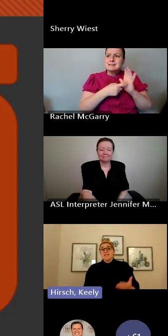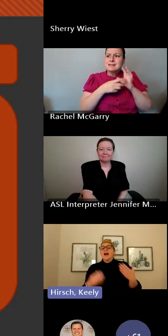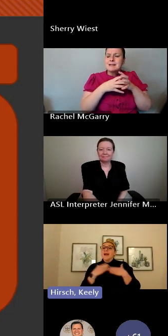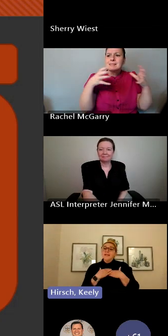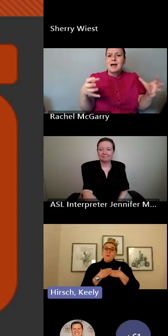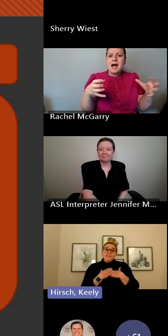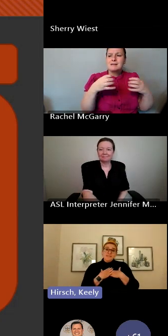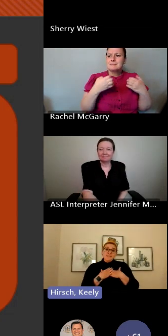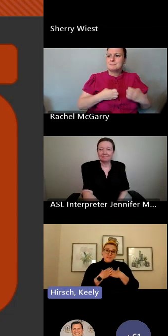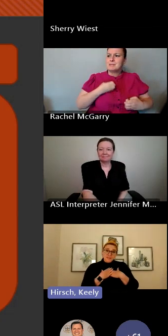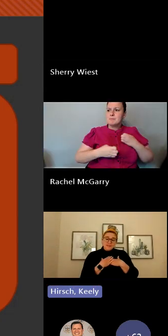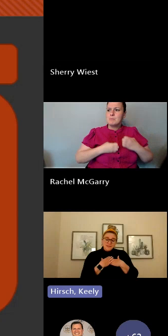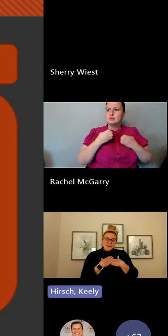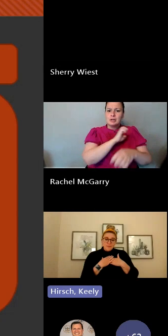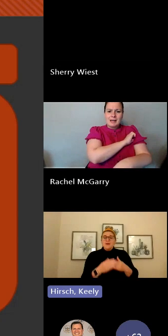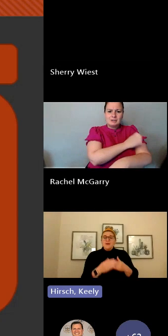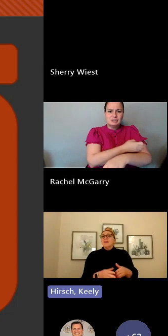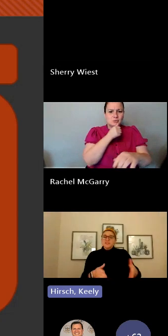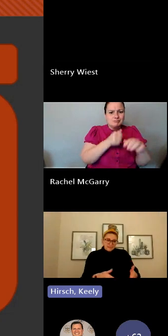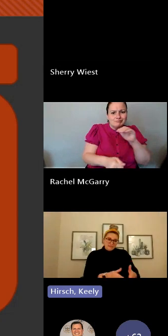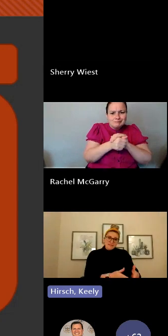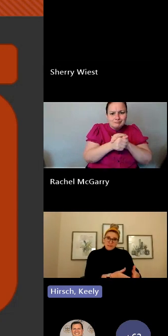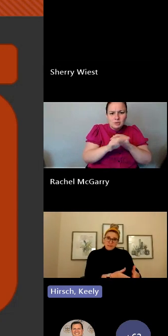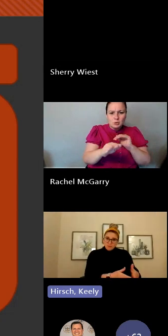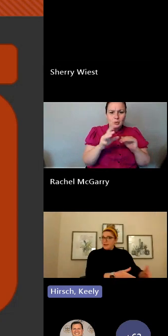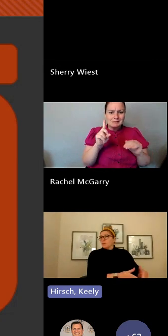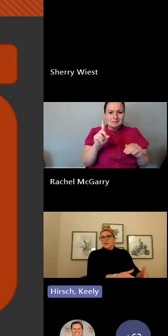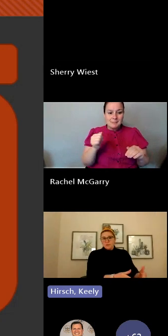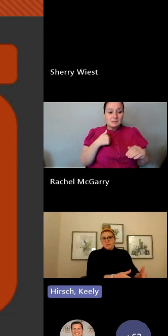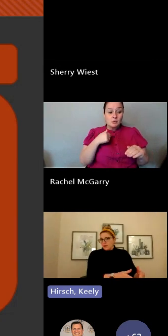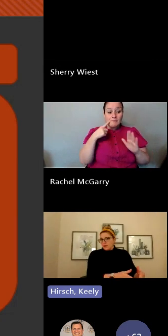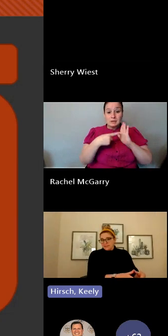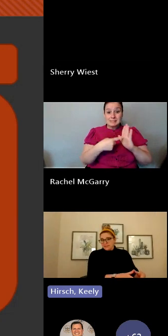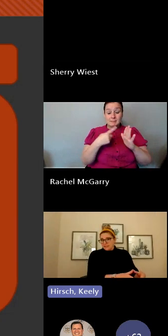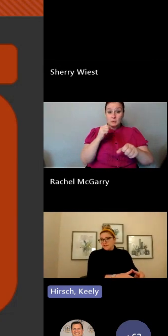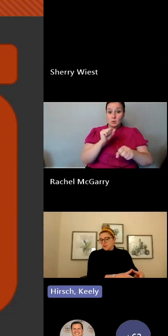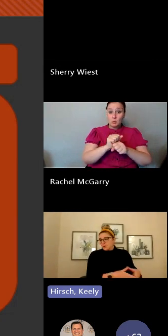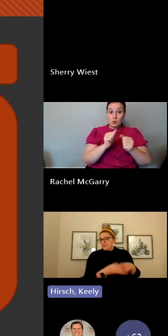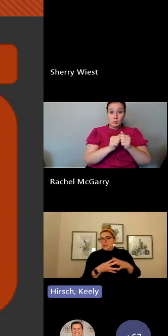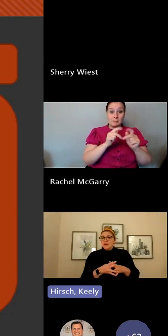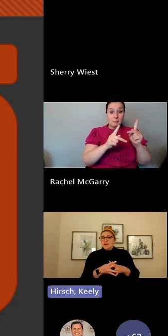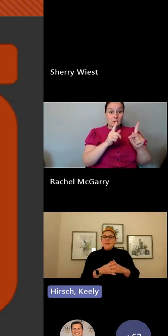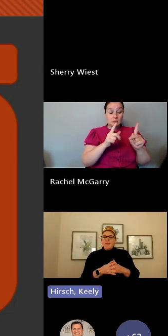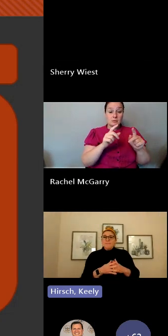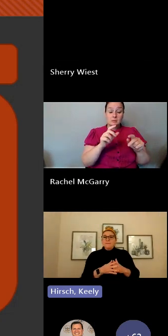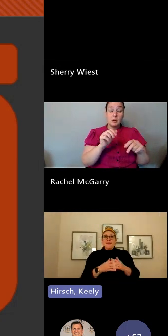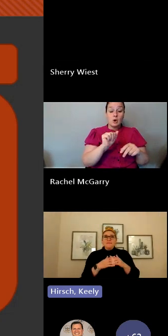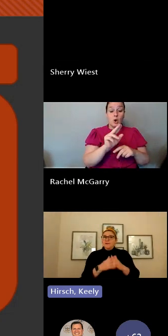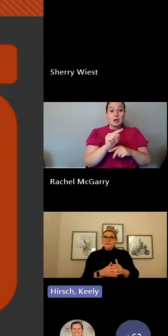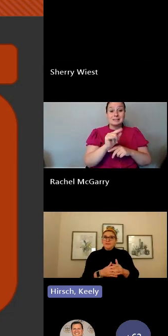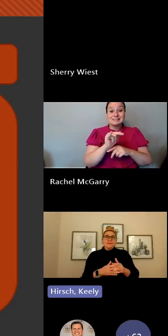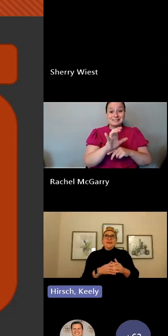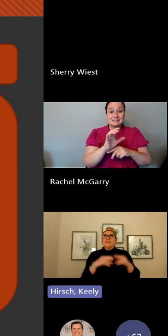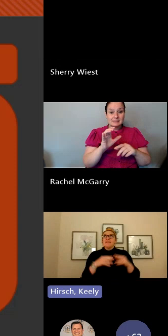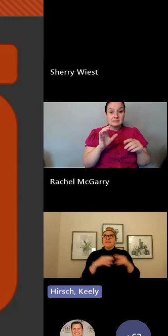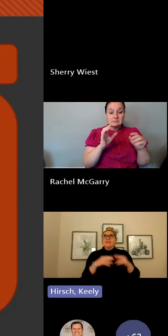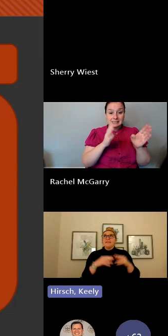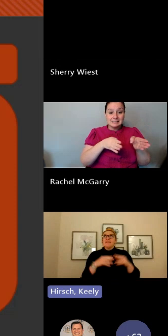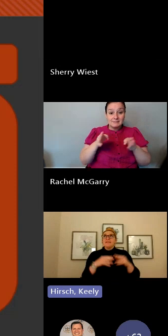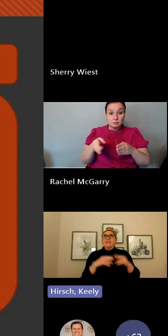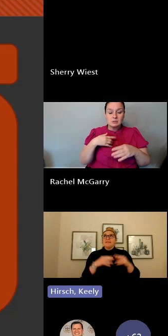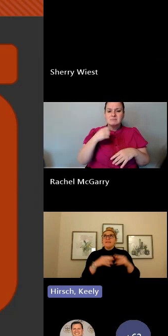energy hiding one's disability. So just to give an example, again, working with autistic individuals, I've heard that like at the end